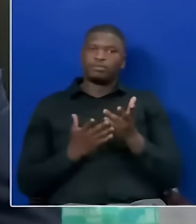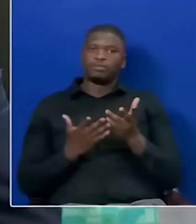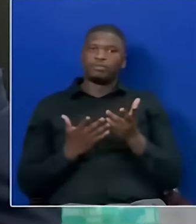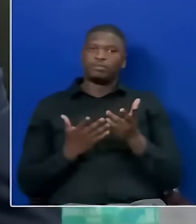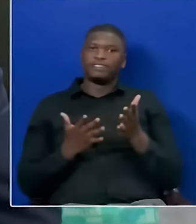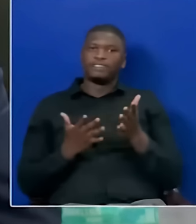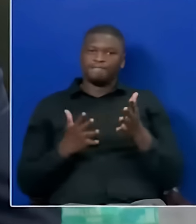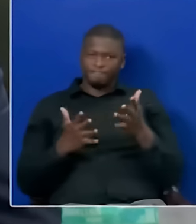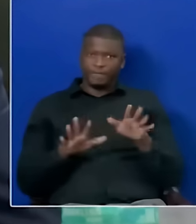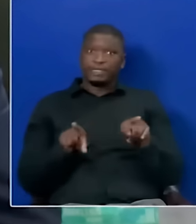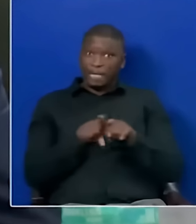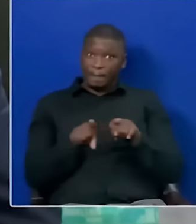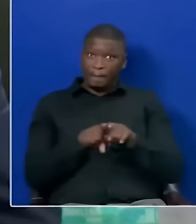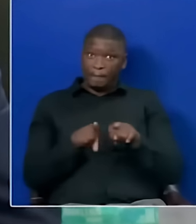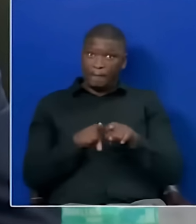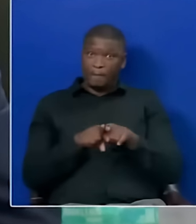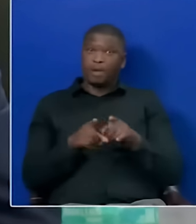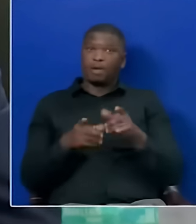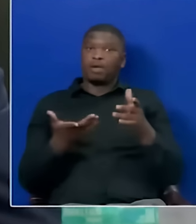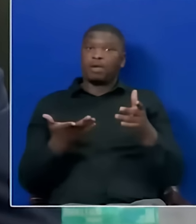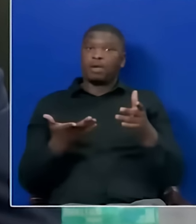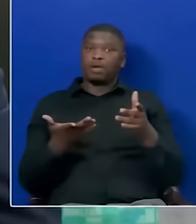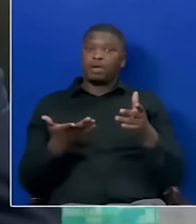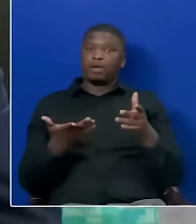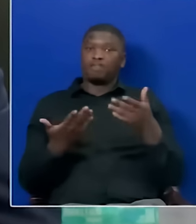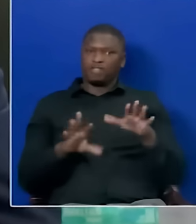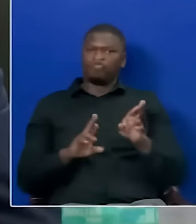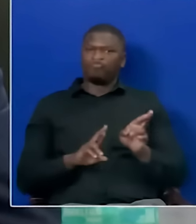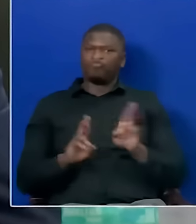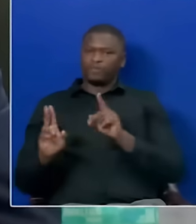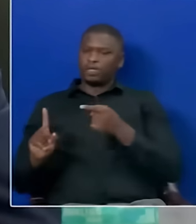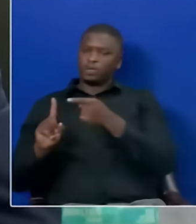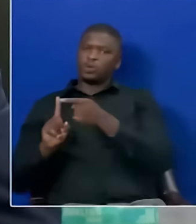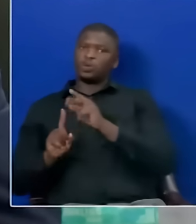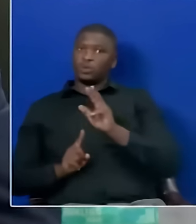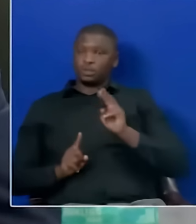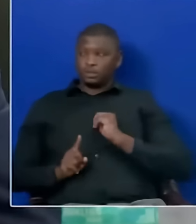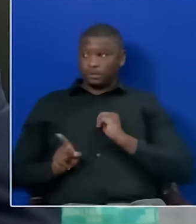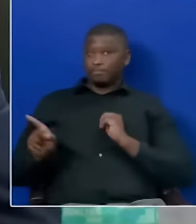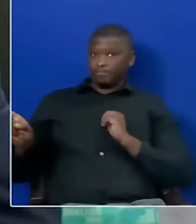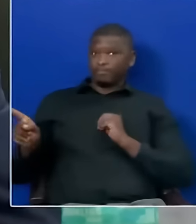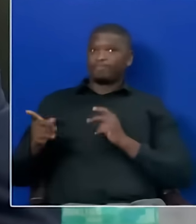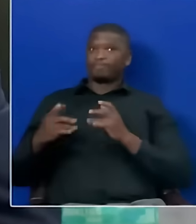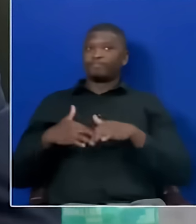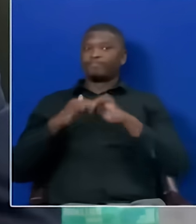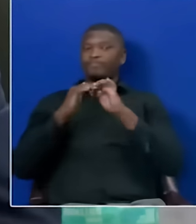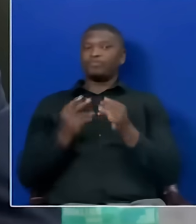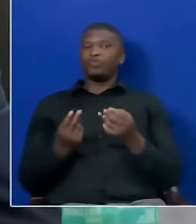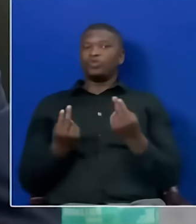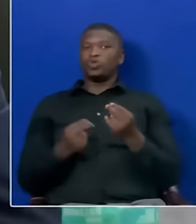to ballistics in KZN, and a lap number was generated for the same case,